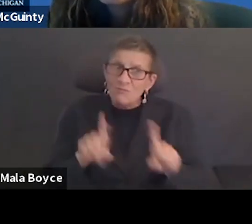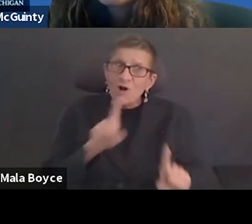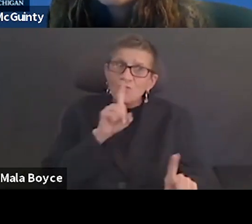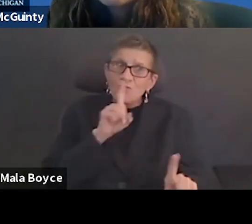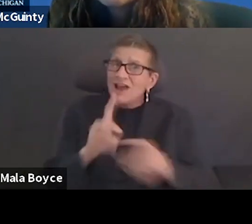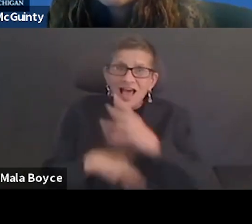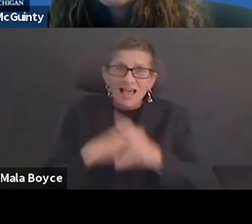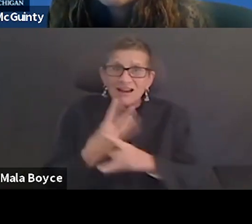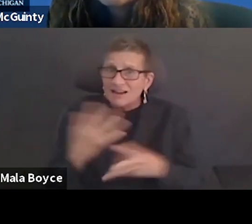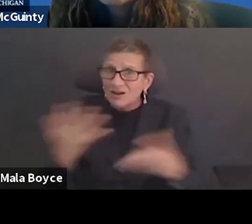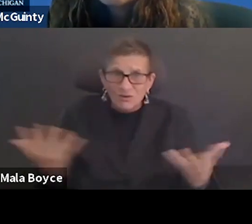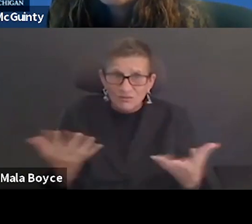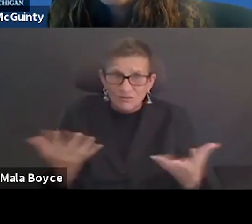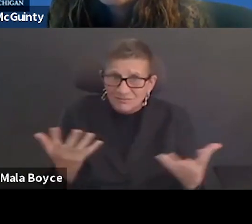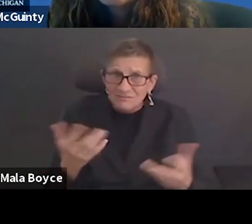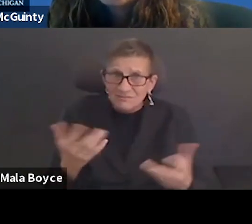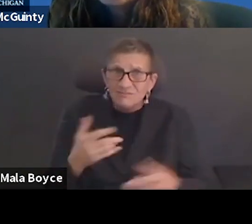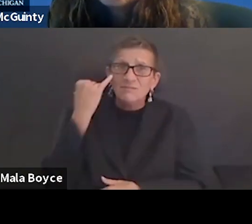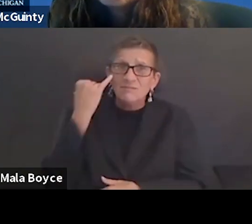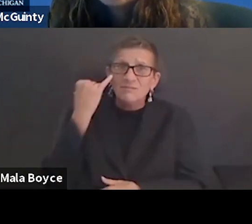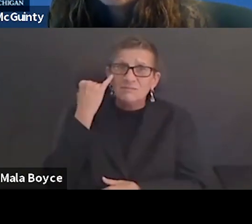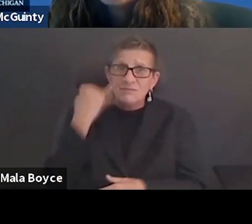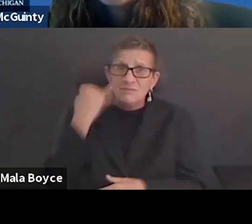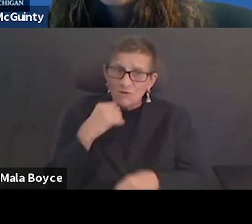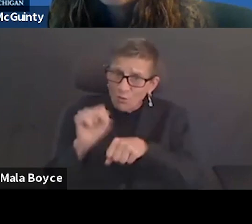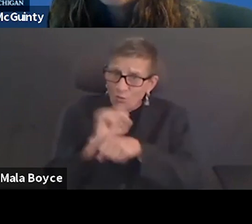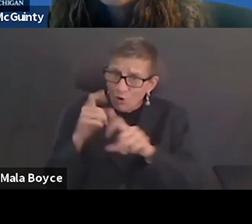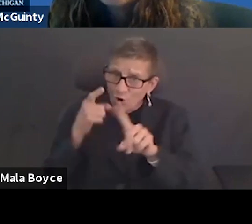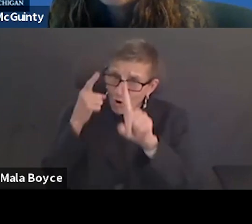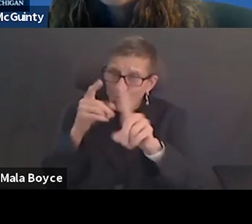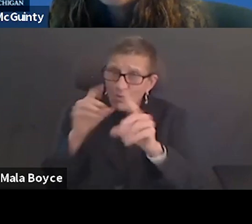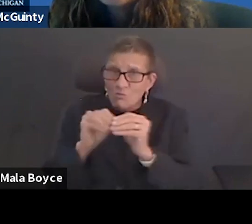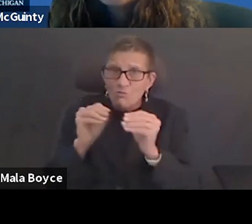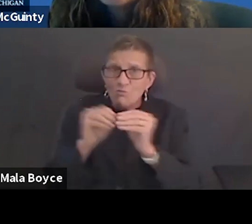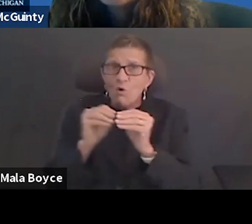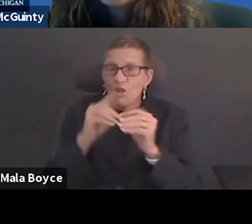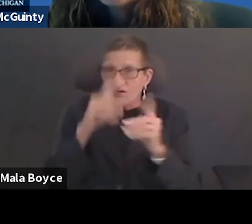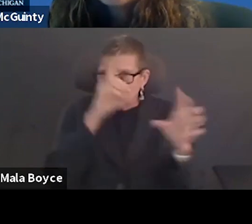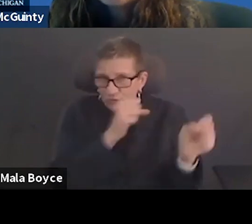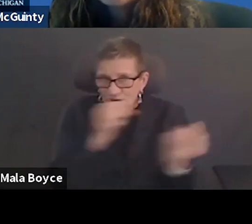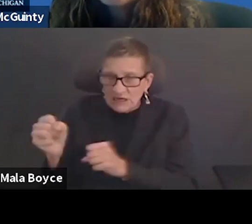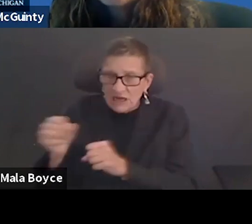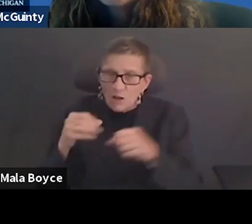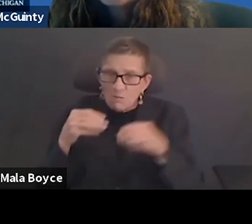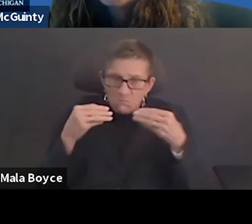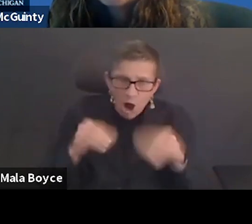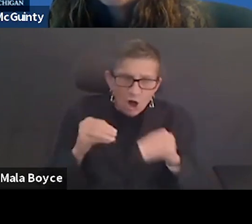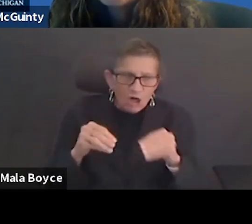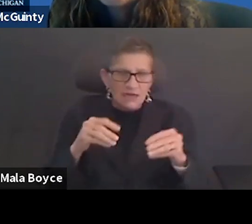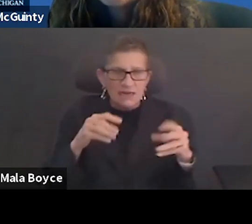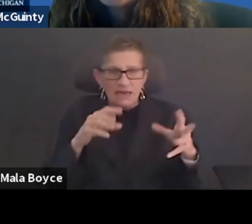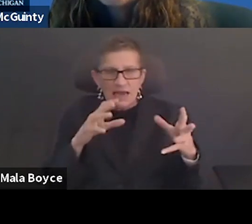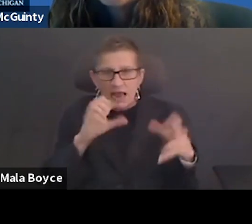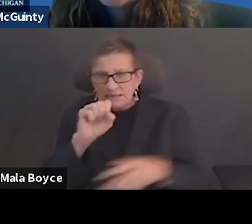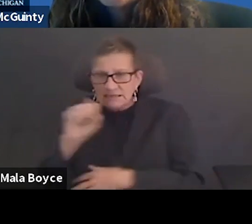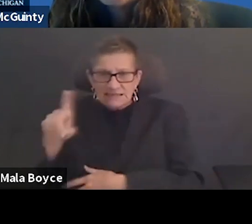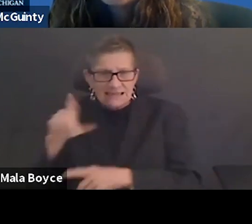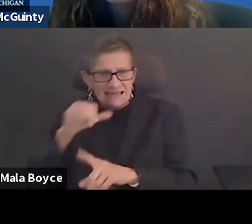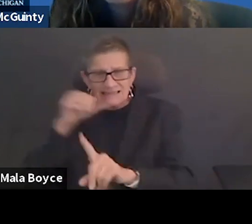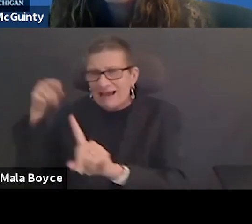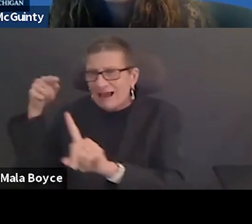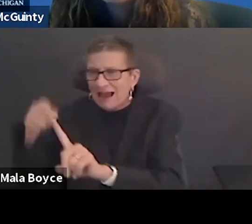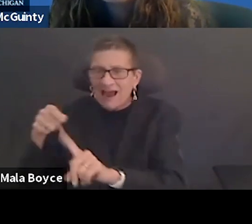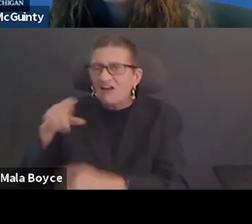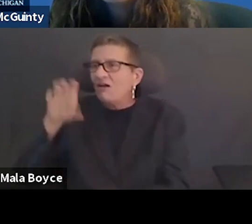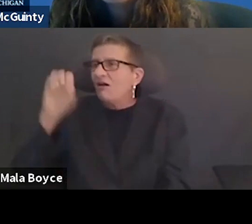is, I think if we work towards more of a strategic marketing strategy, that SSD is not just something that is in the corner, but